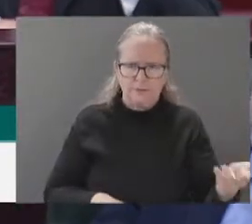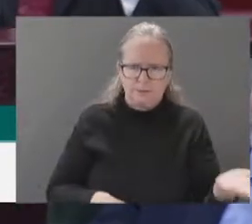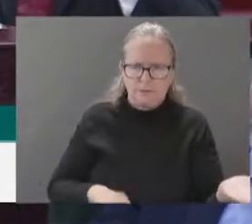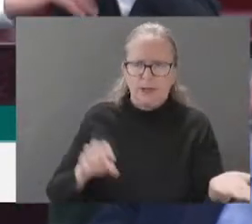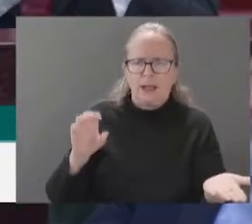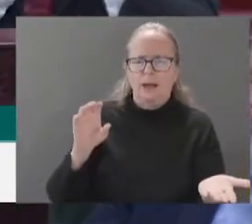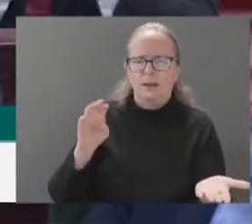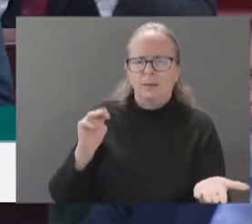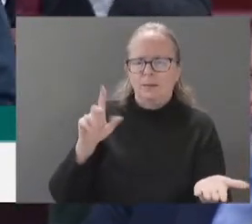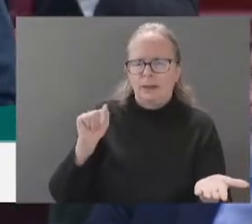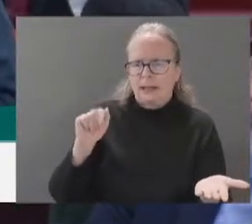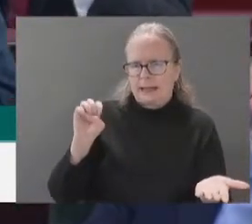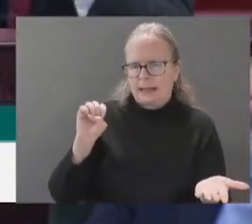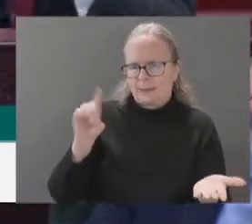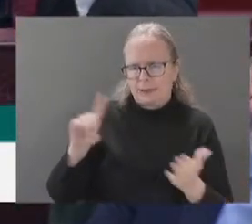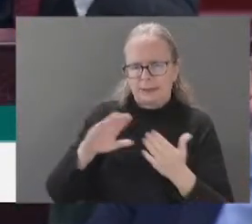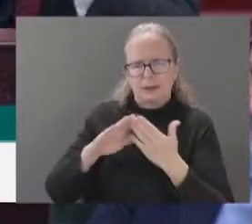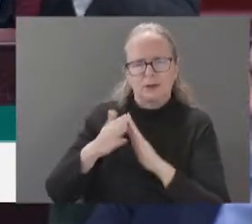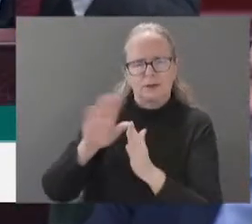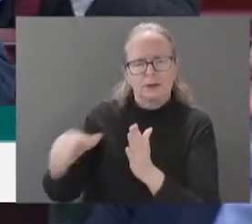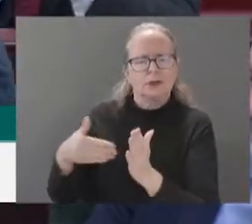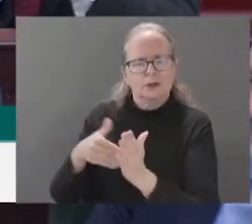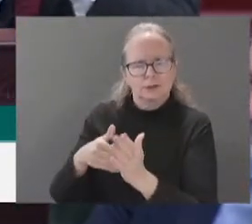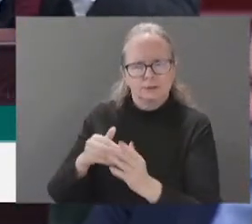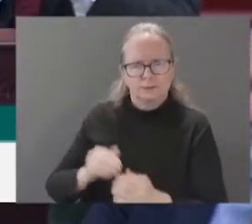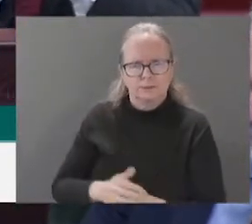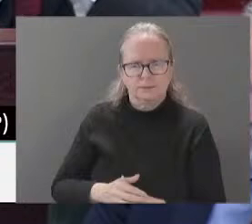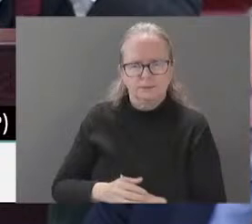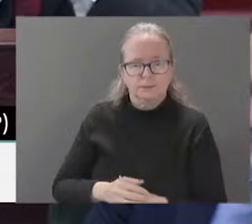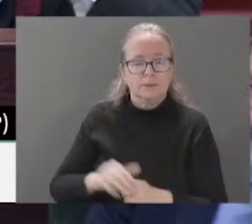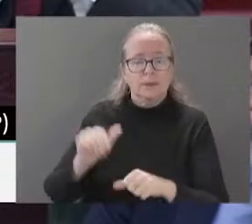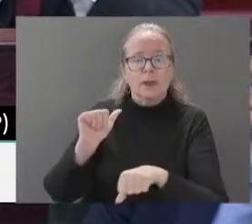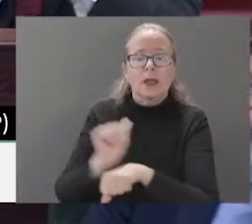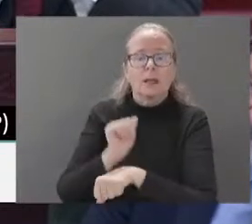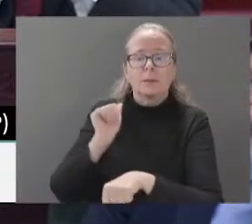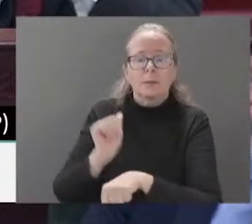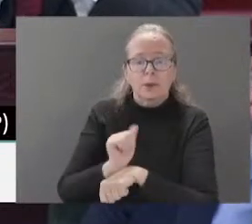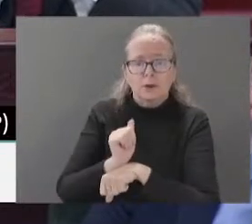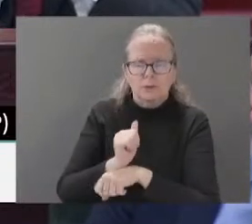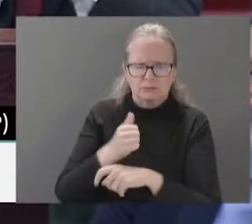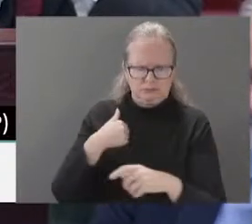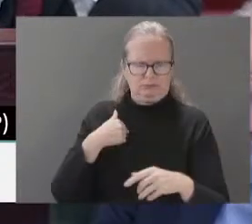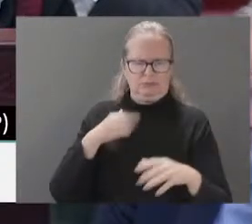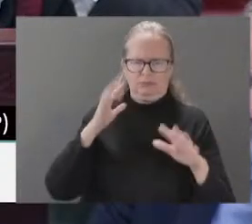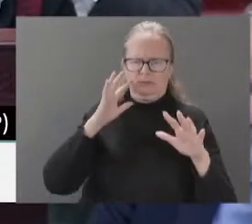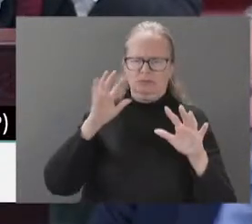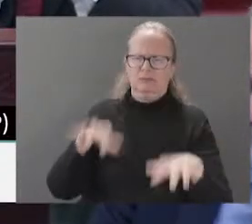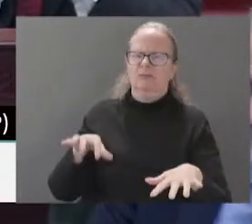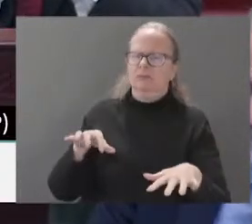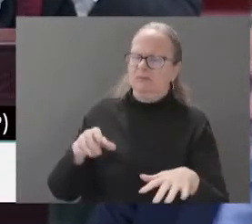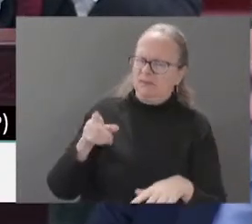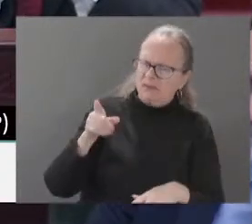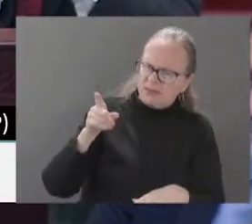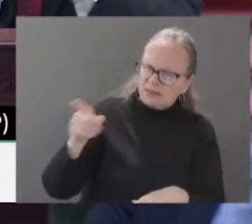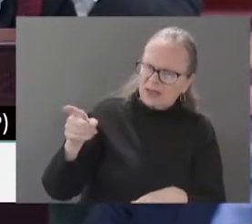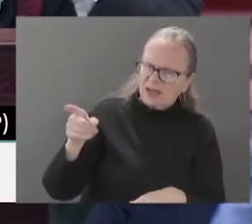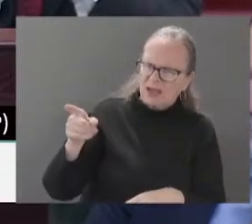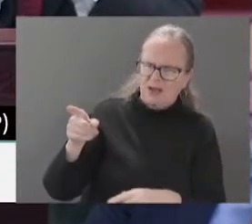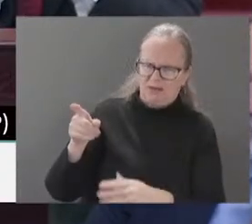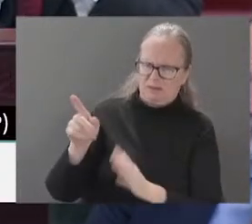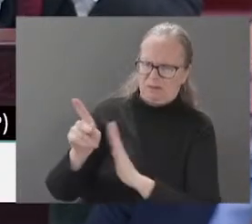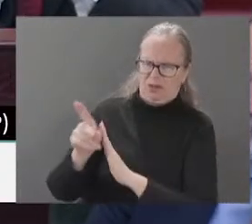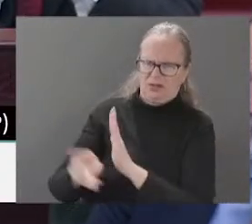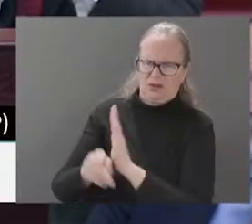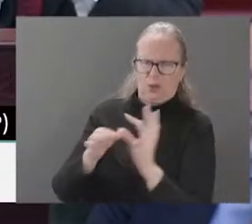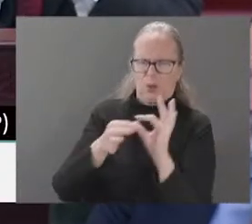Center a burton are rightly horrified by the ucp's policy of Motel medicine J Lee Green's father was sent to the